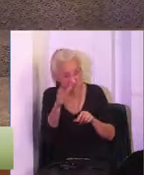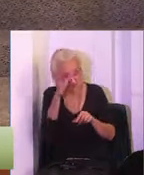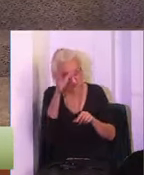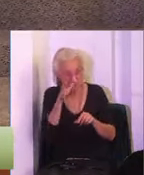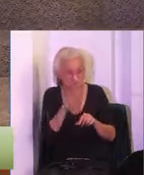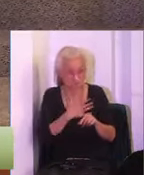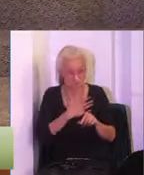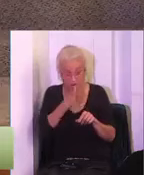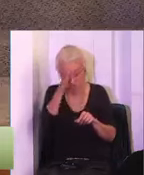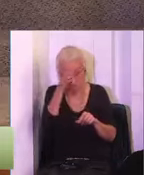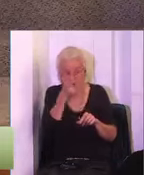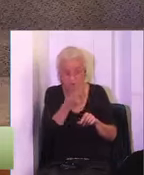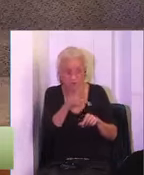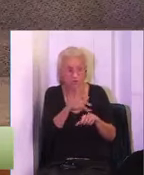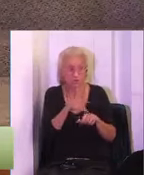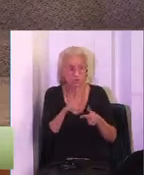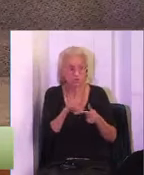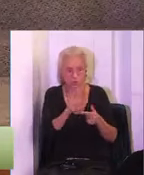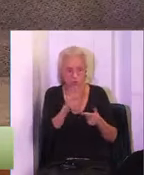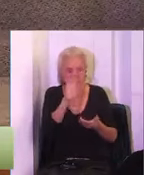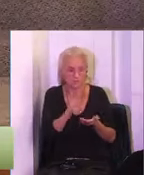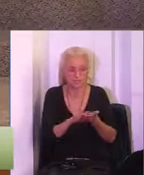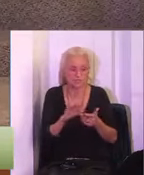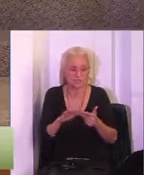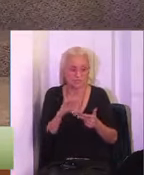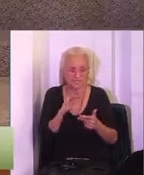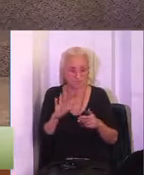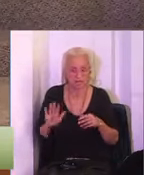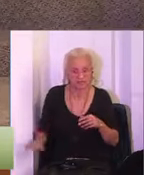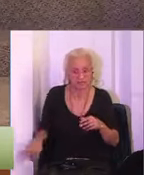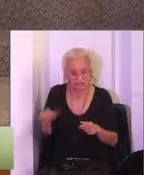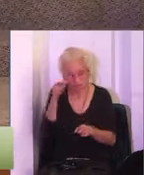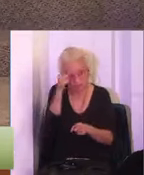my father there? Is your husband? Is my late brother